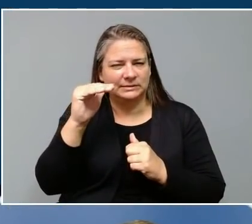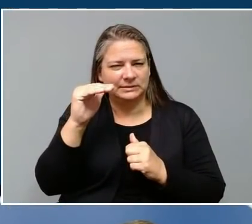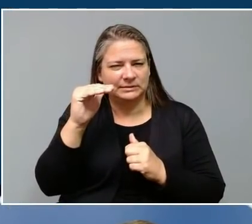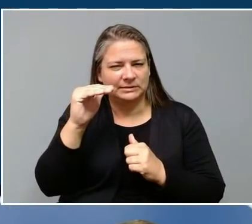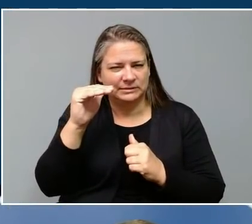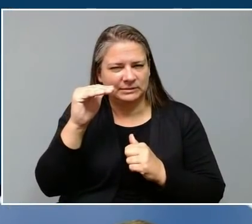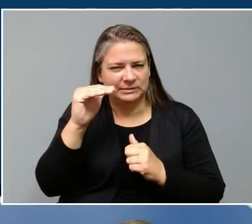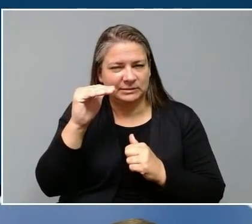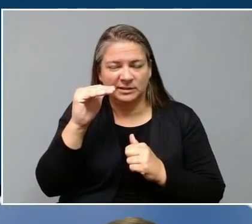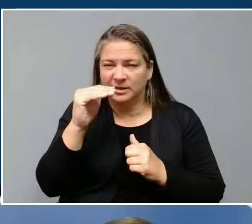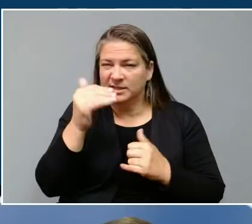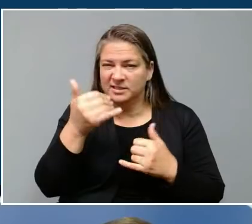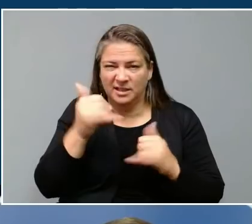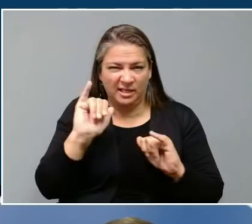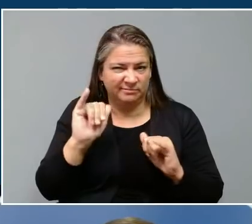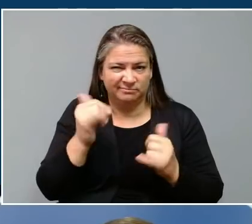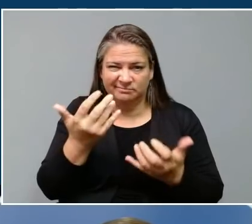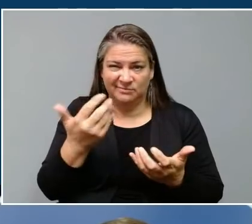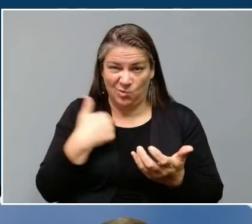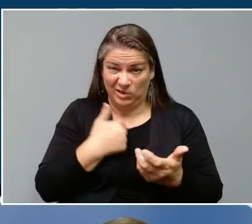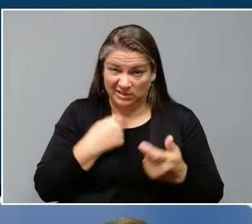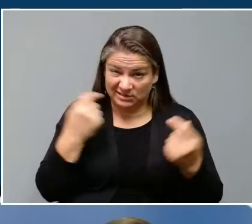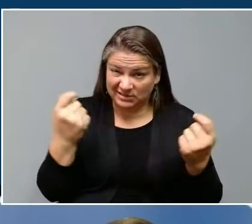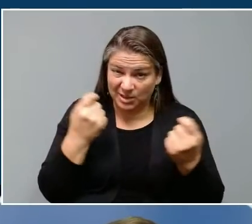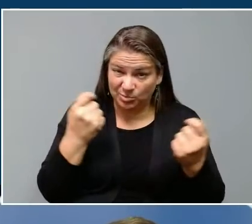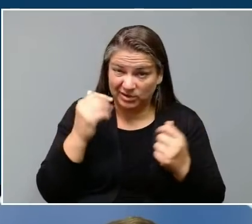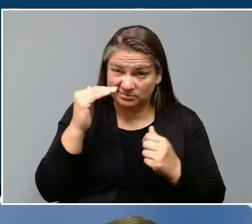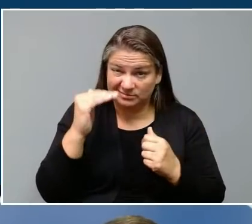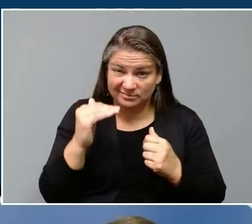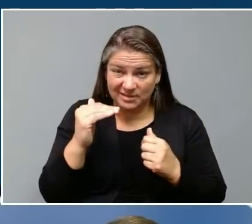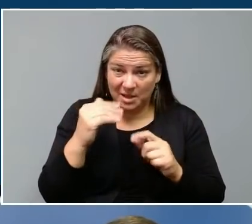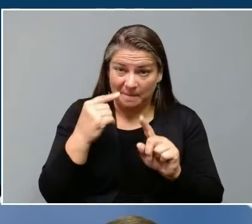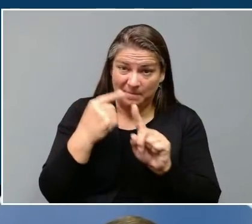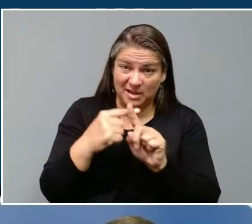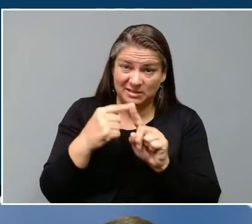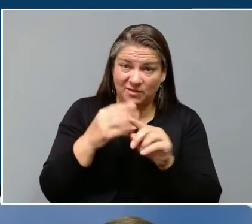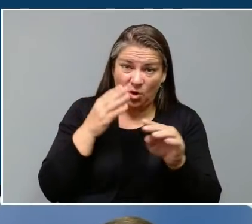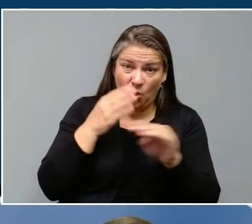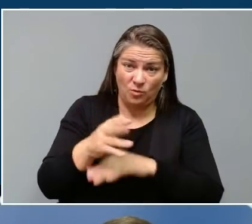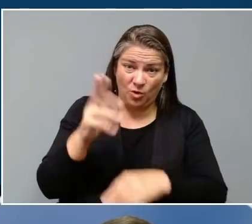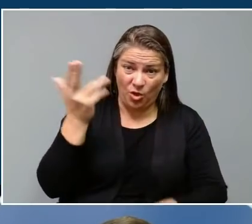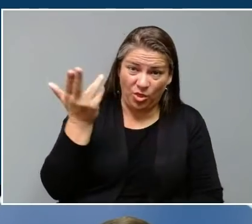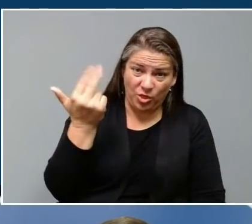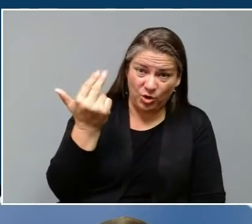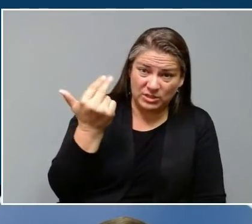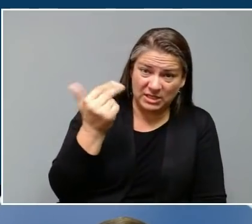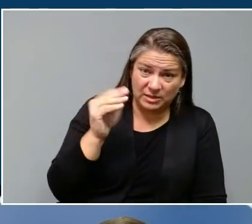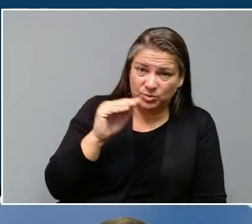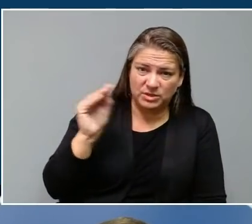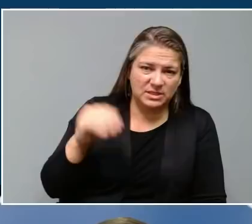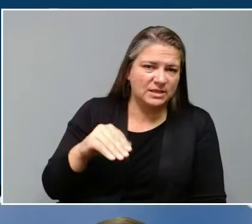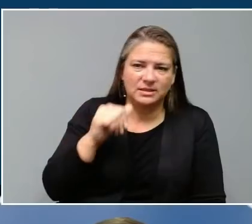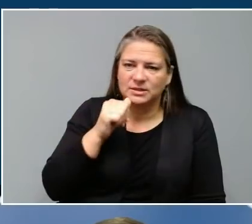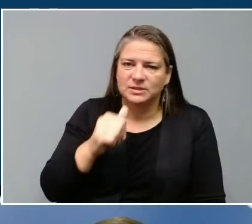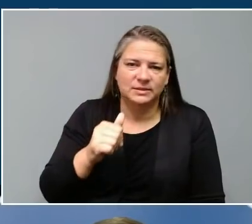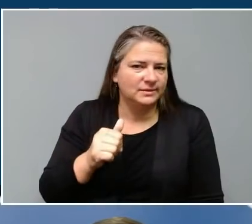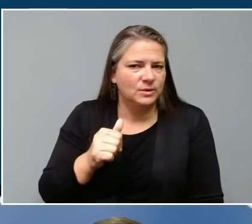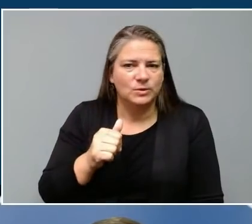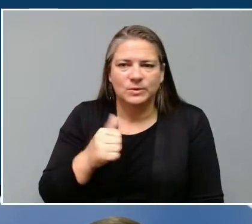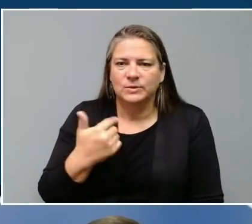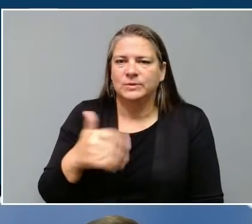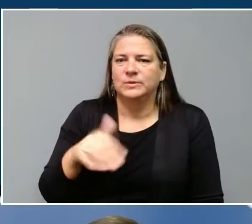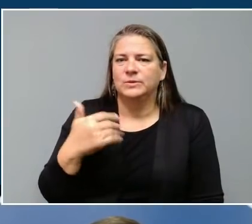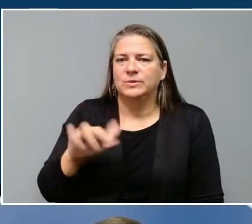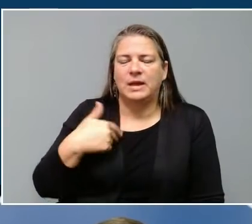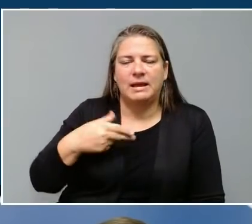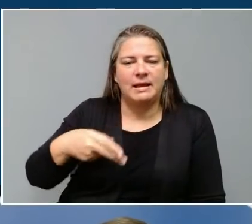Folks, it's nothing to celebrate if we have a positivity rate over 13%. That means we are at the highest. There is